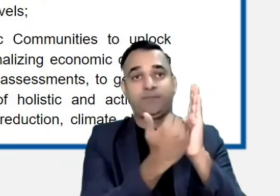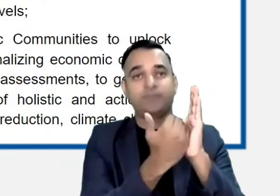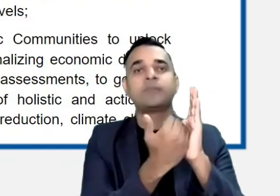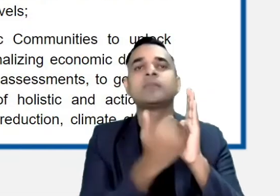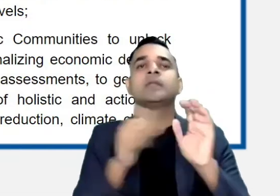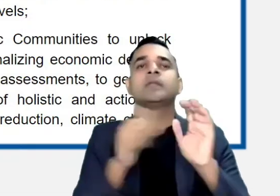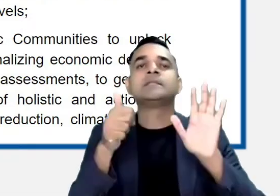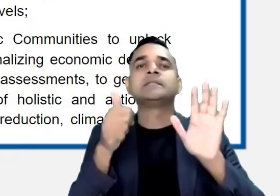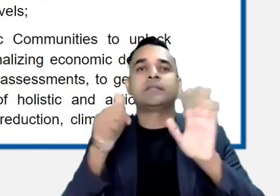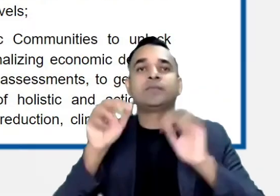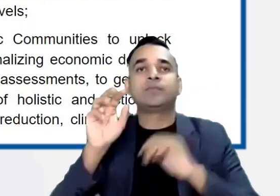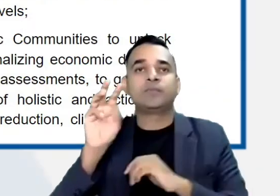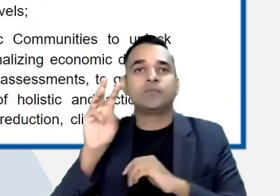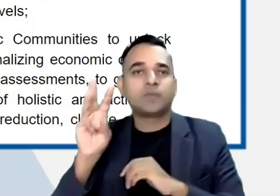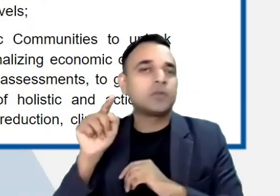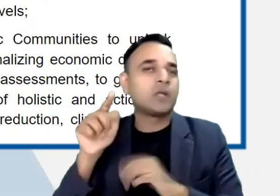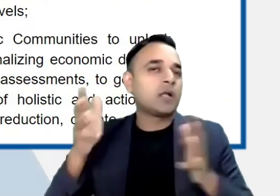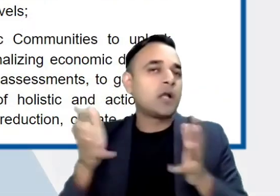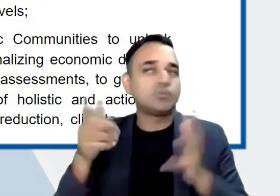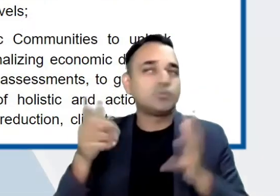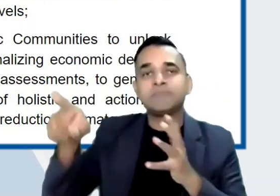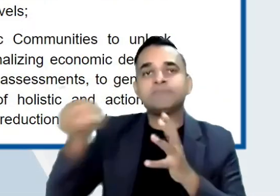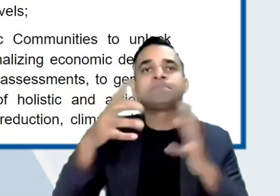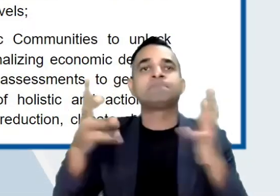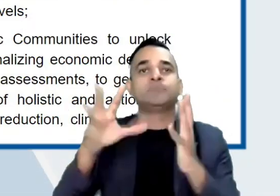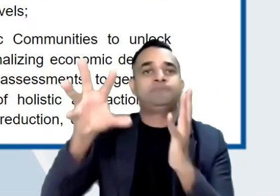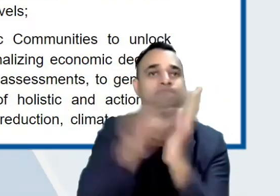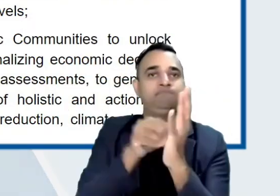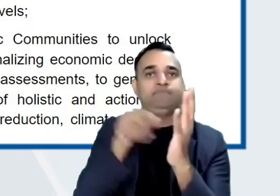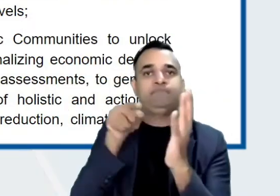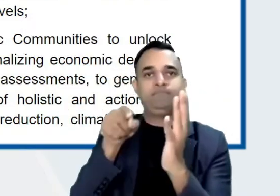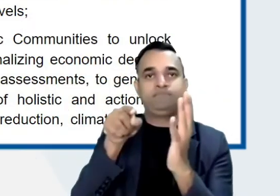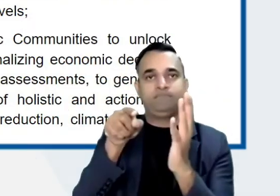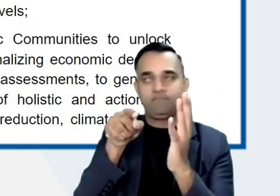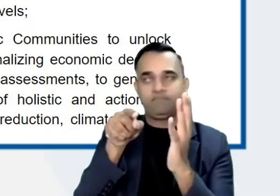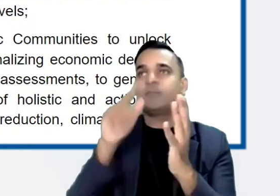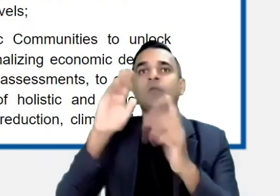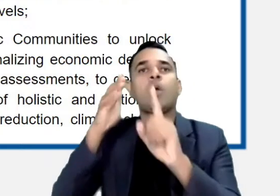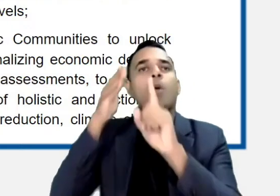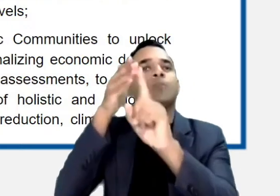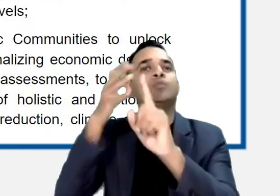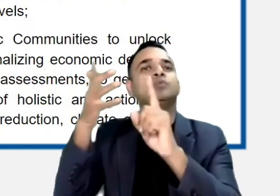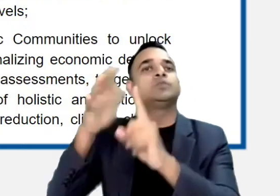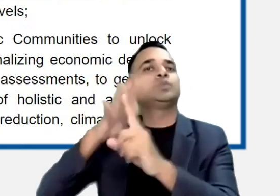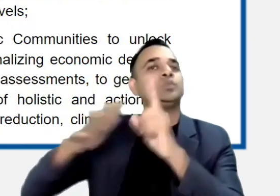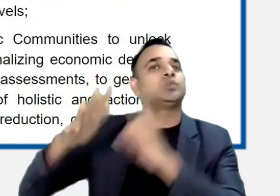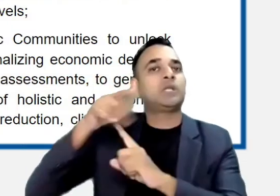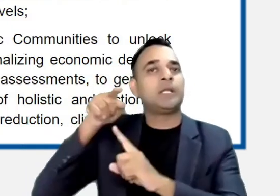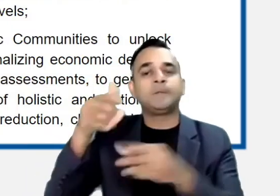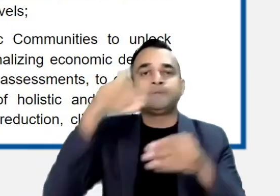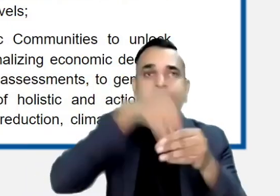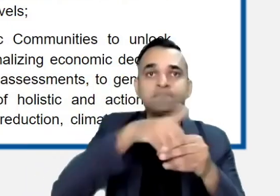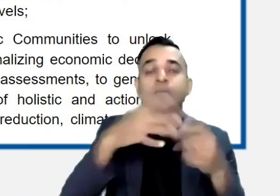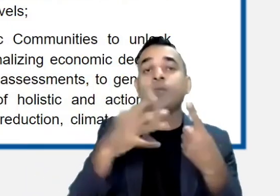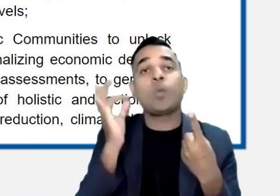local communities, the elderly, people living with disabilities, displaced people, and other people in vulnerable